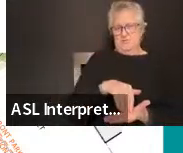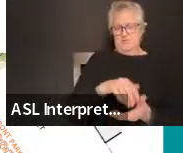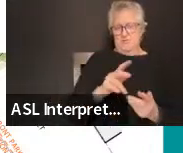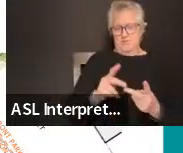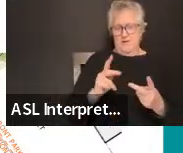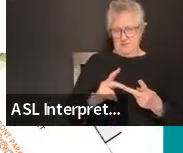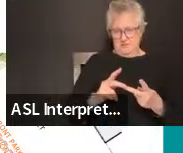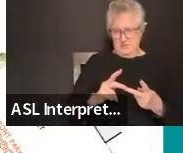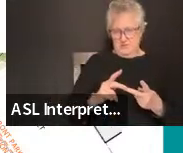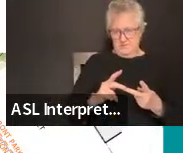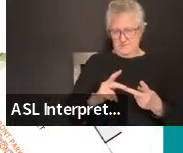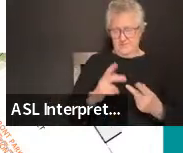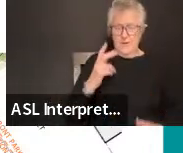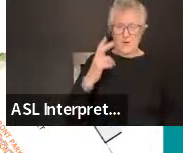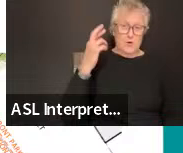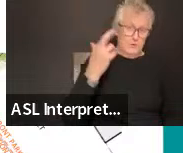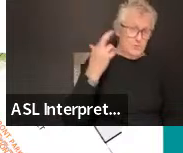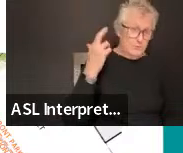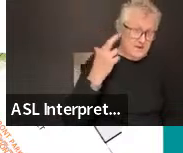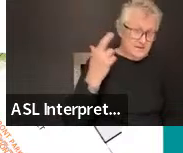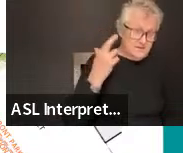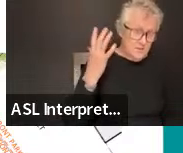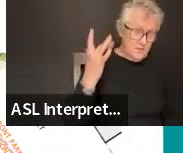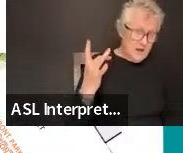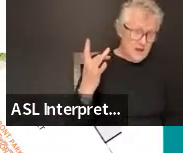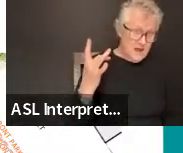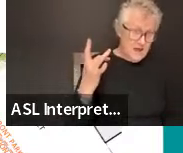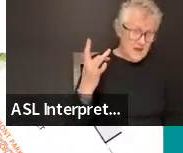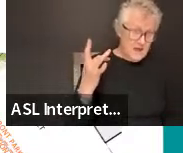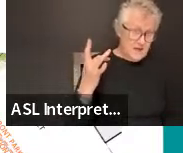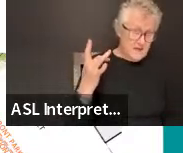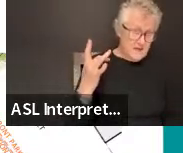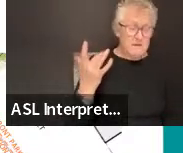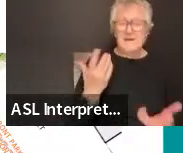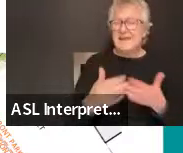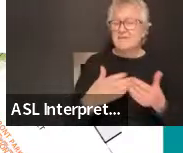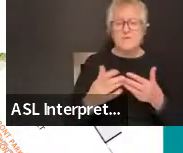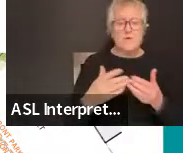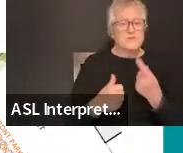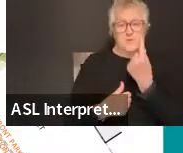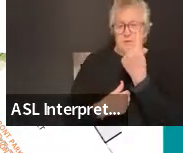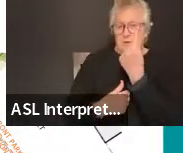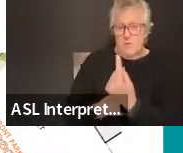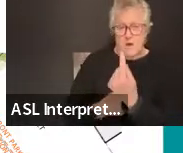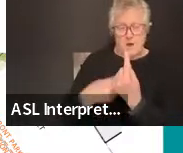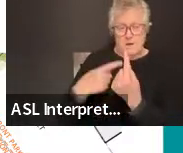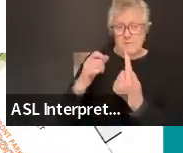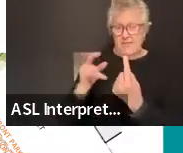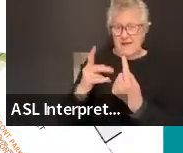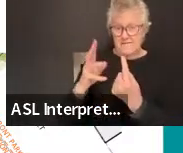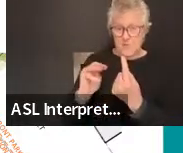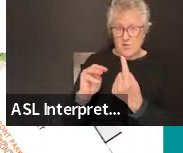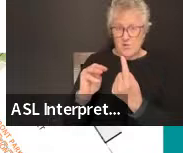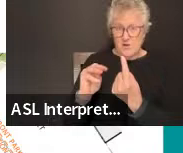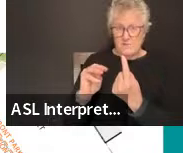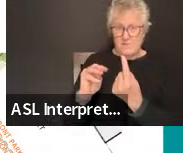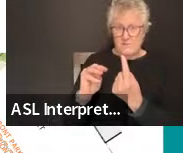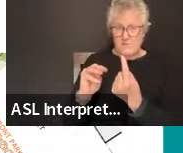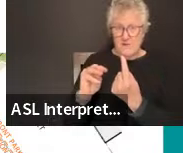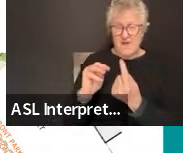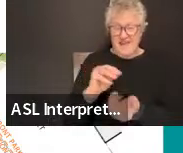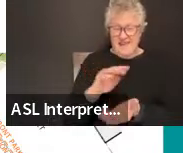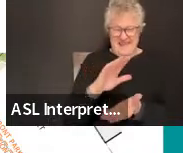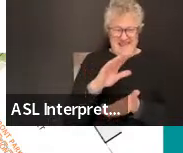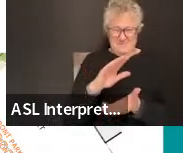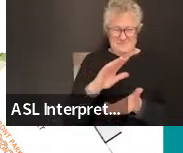is, although there's only one platform in the middle, the overall width of everything ends up being wider, and it didn't